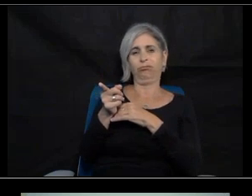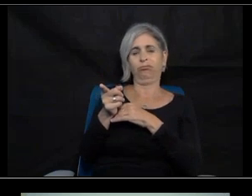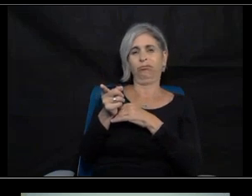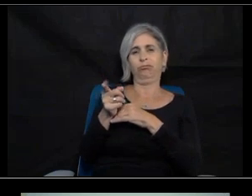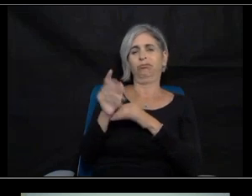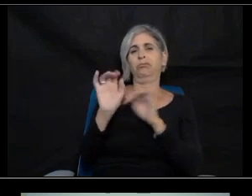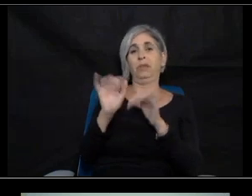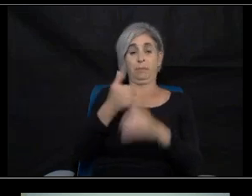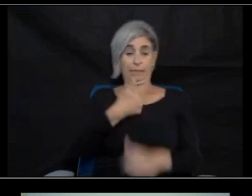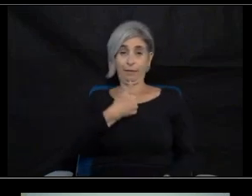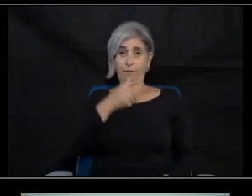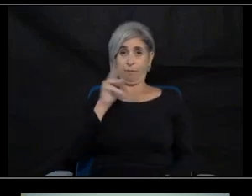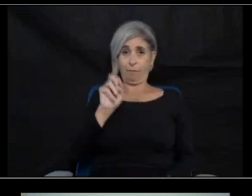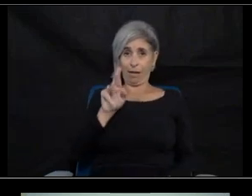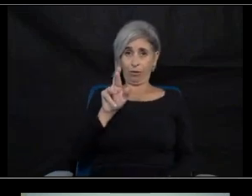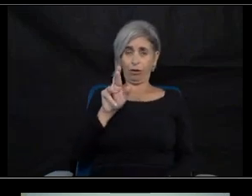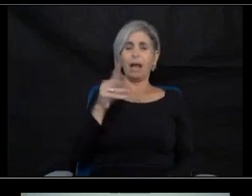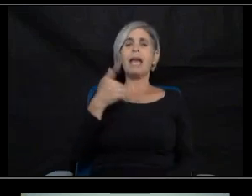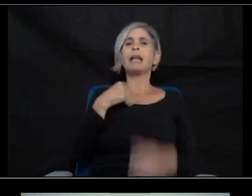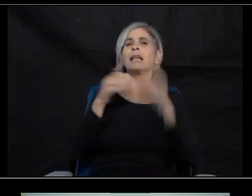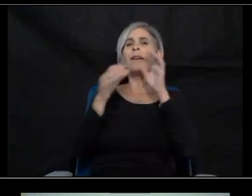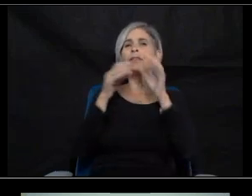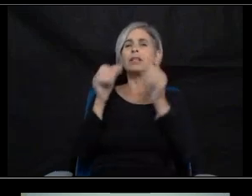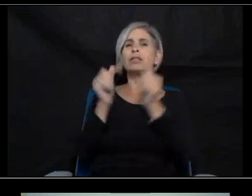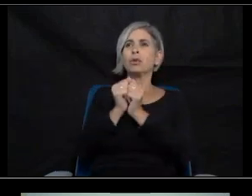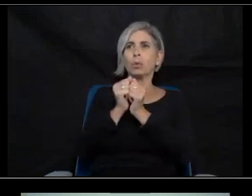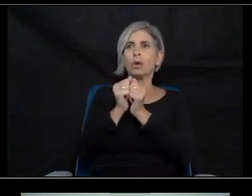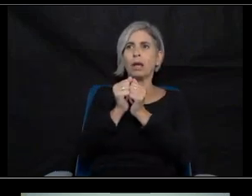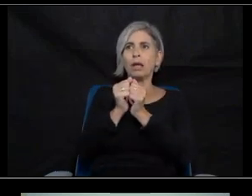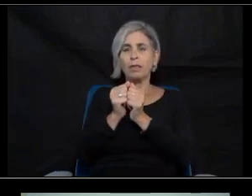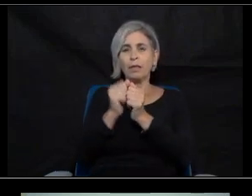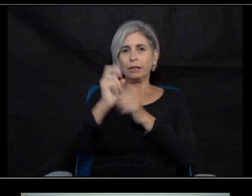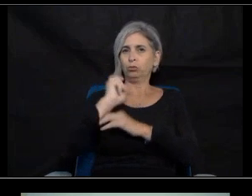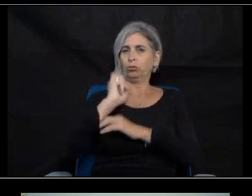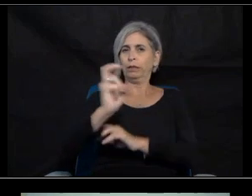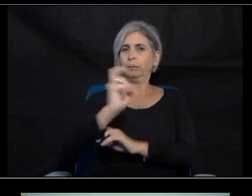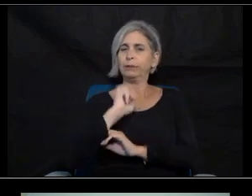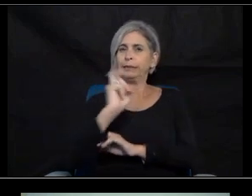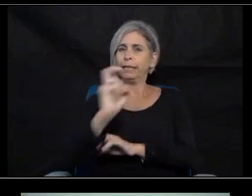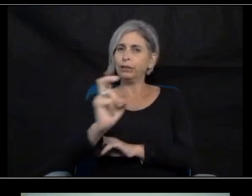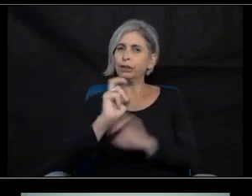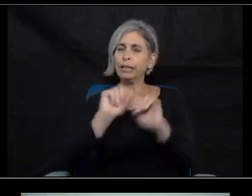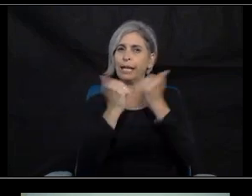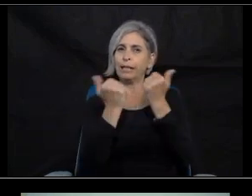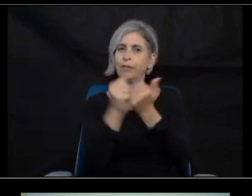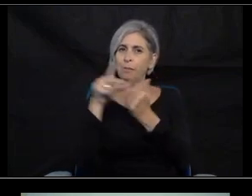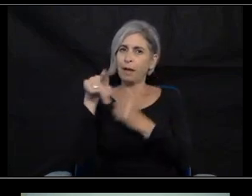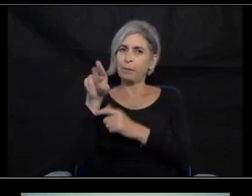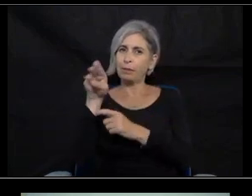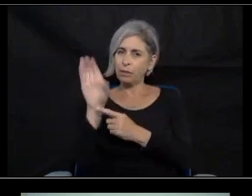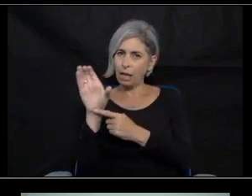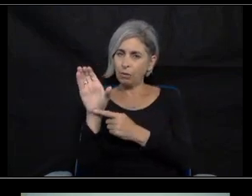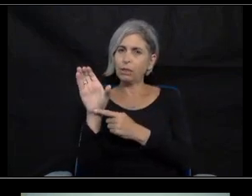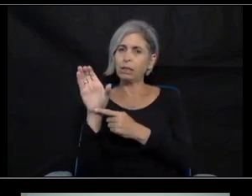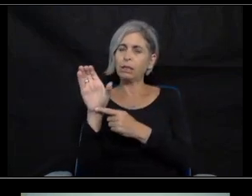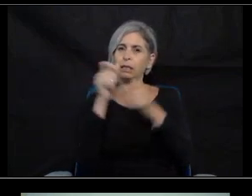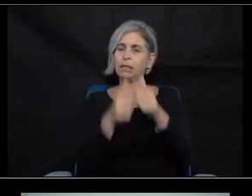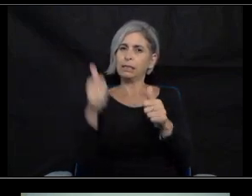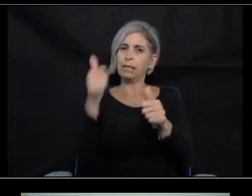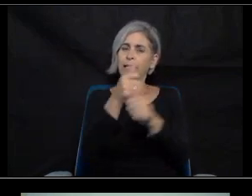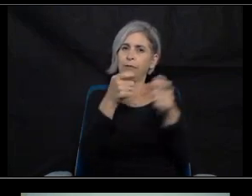All right. Myself, I had conversations with the Transportation Agency of Palm Beach County's Executive Director Nick